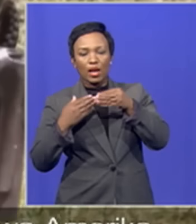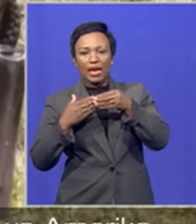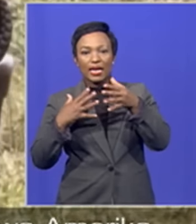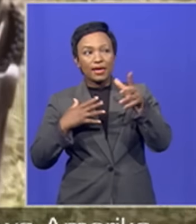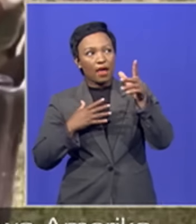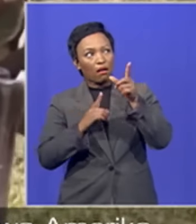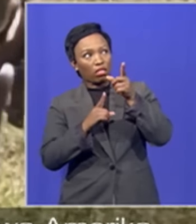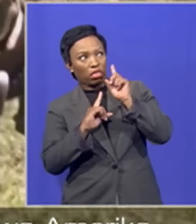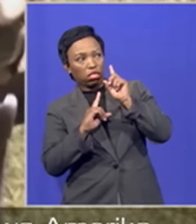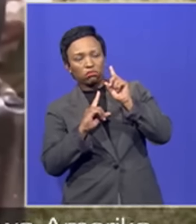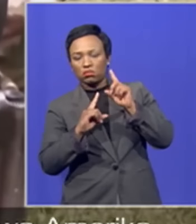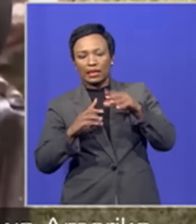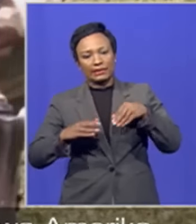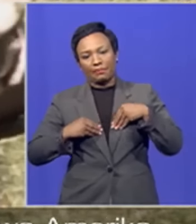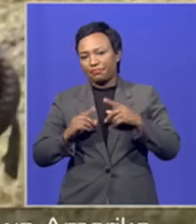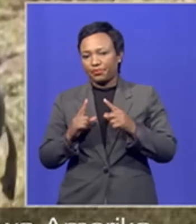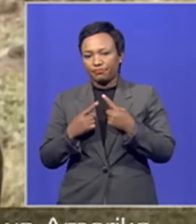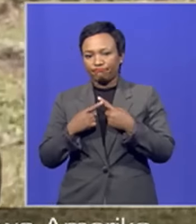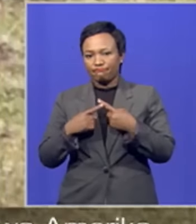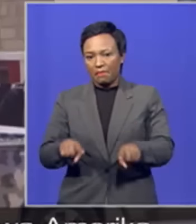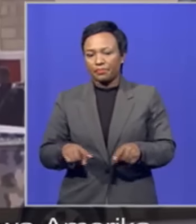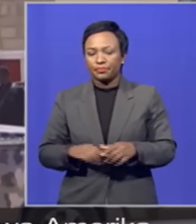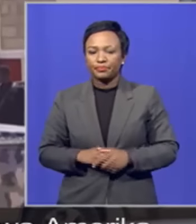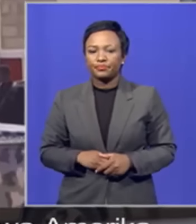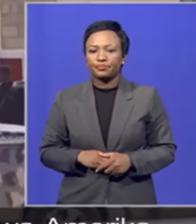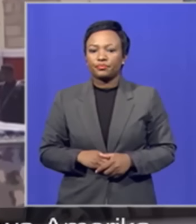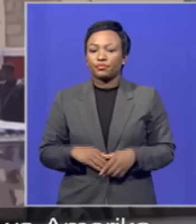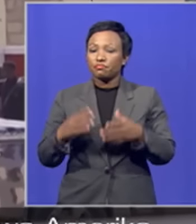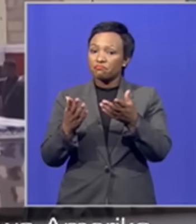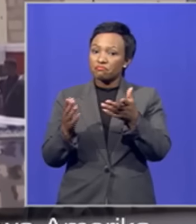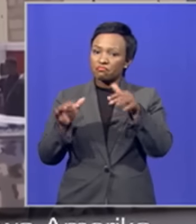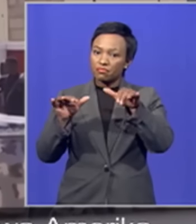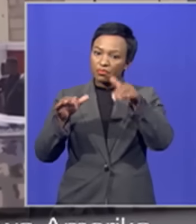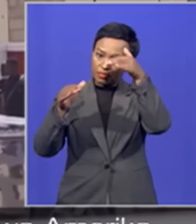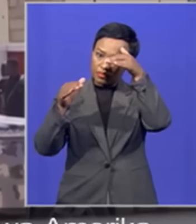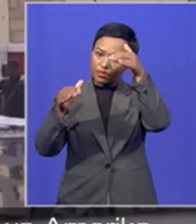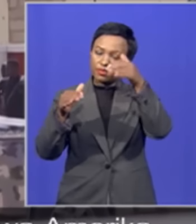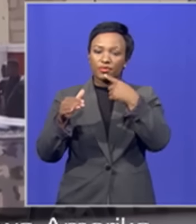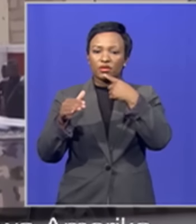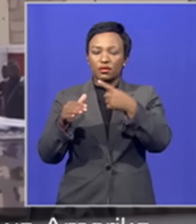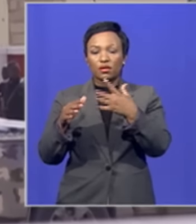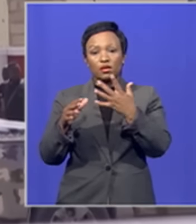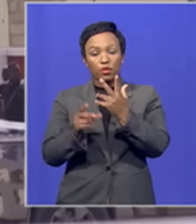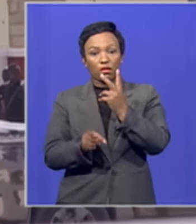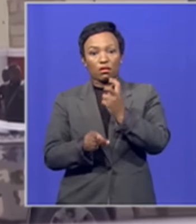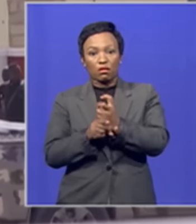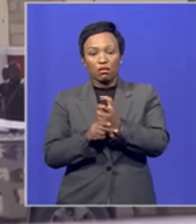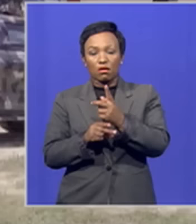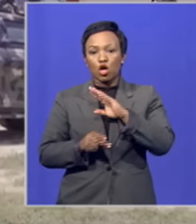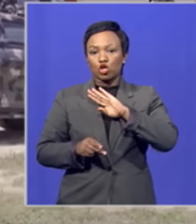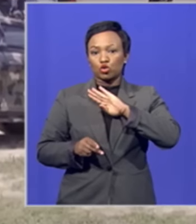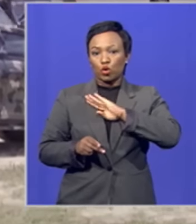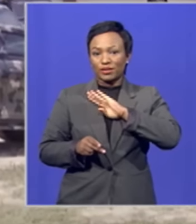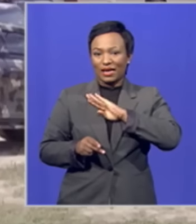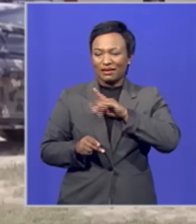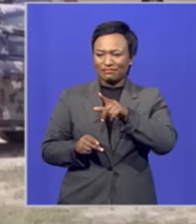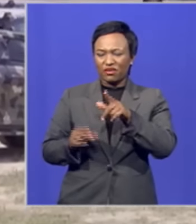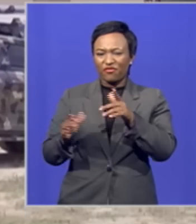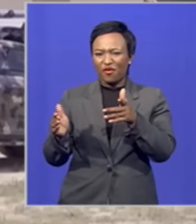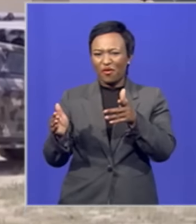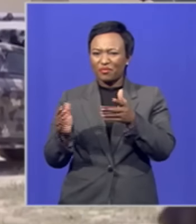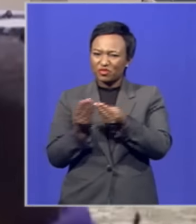purely a Nigerian thing. Gabagare ba itsanape ba tsibositse gore go tlile go nna bokete go samagana le ditlhaselo tsa sesole kwa Nigeria